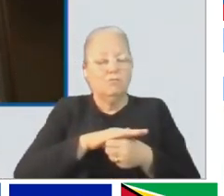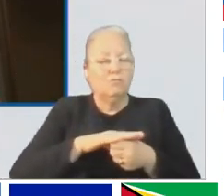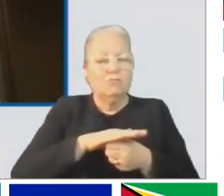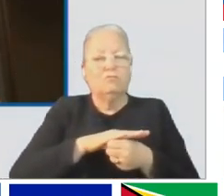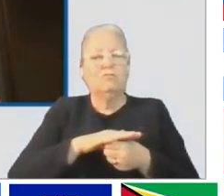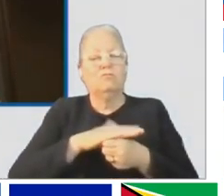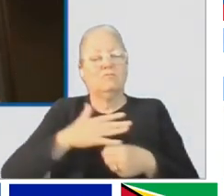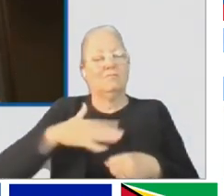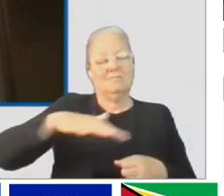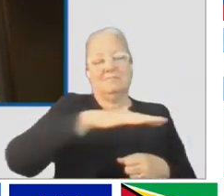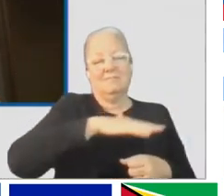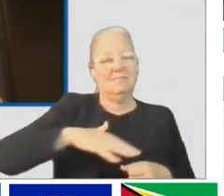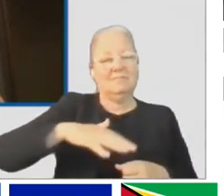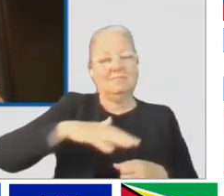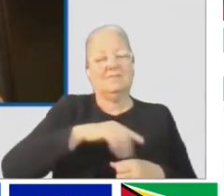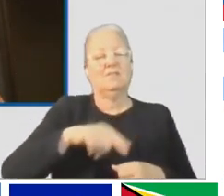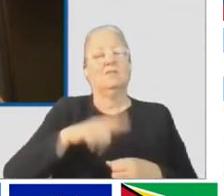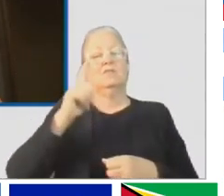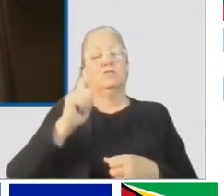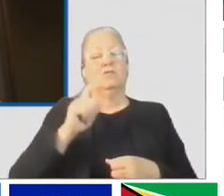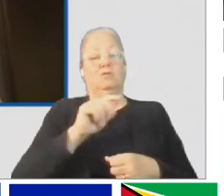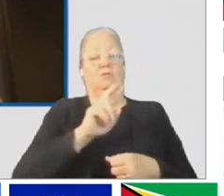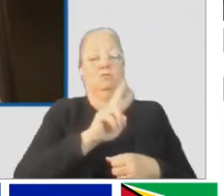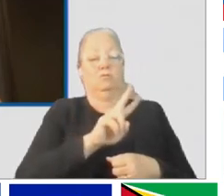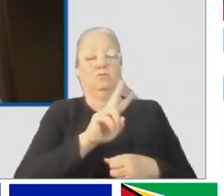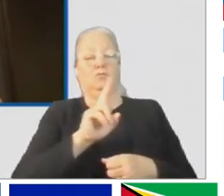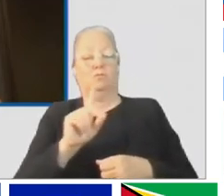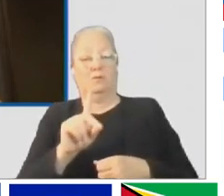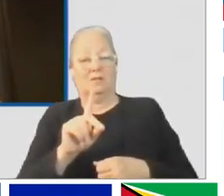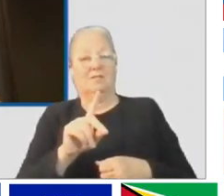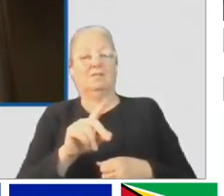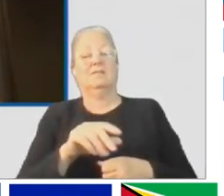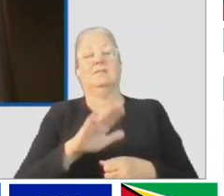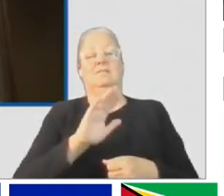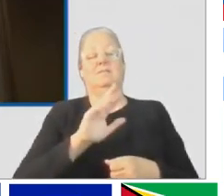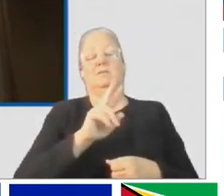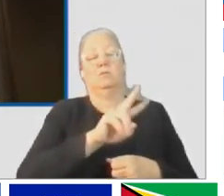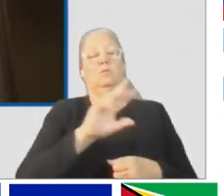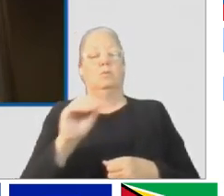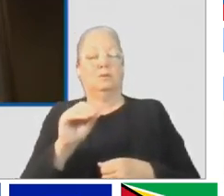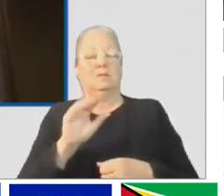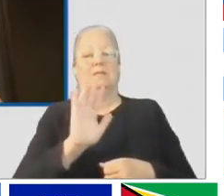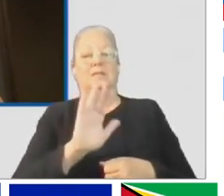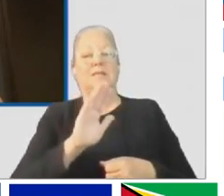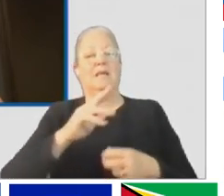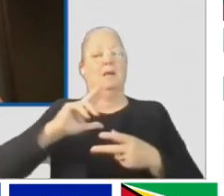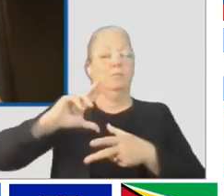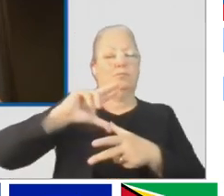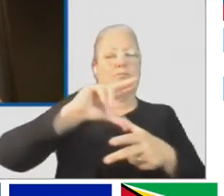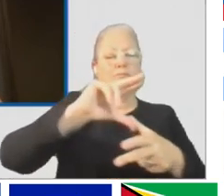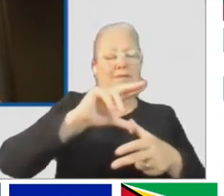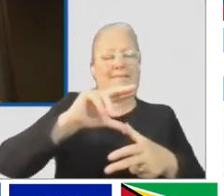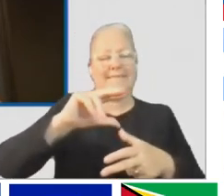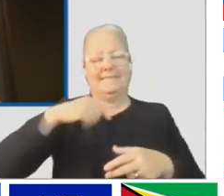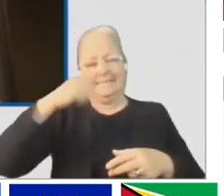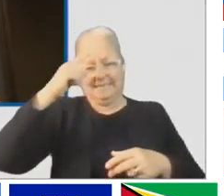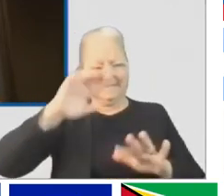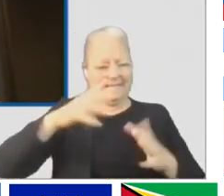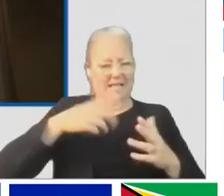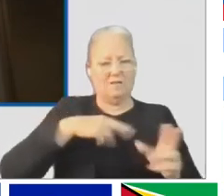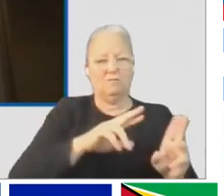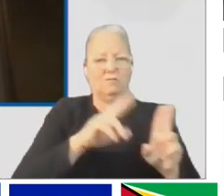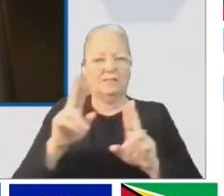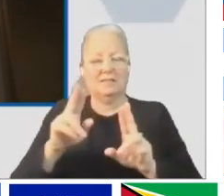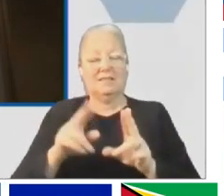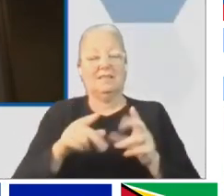of the 2020 hurricane season with a specific focus on how we could adapt to the COVID-19 environment. For example, the guidance focused on how